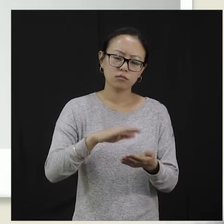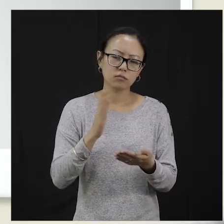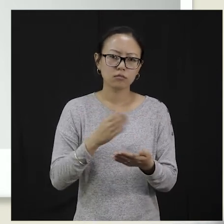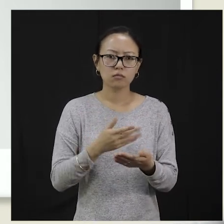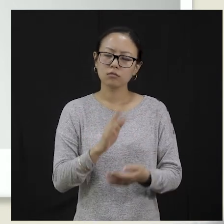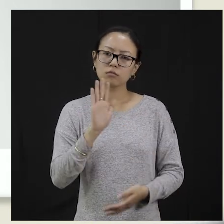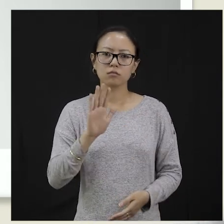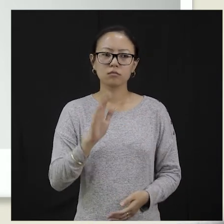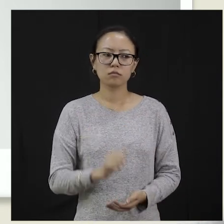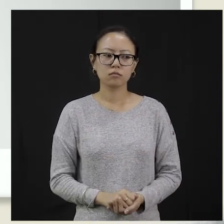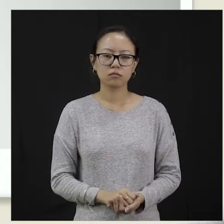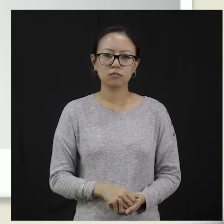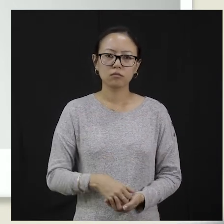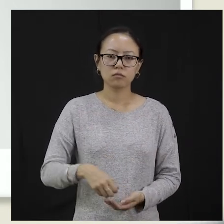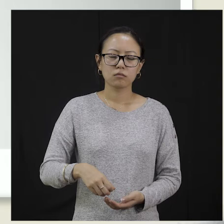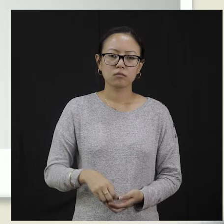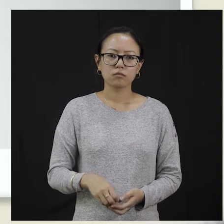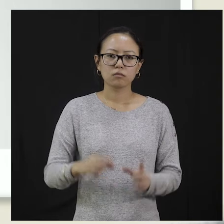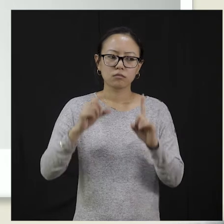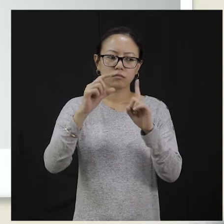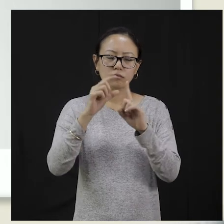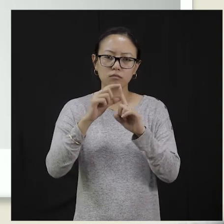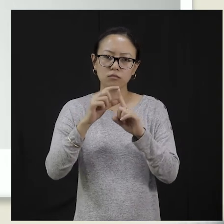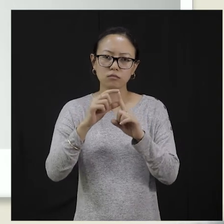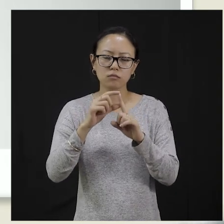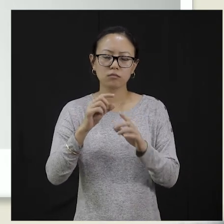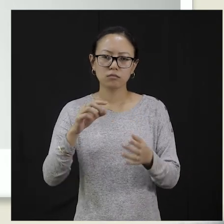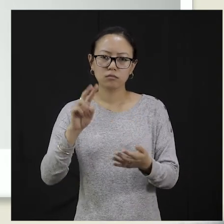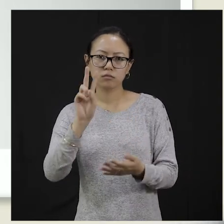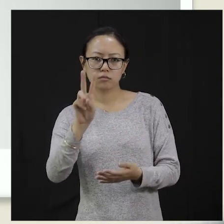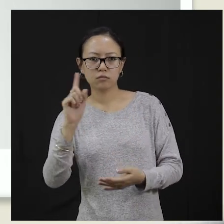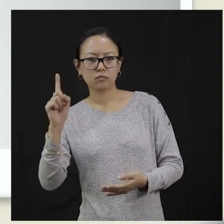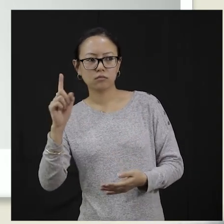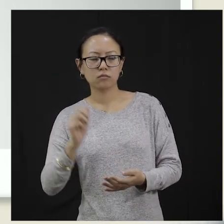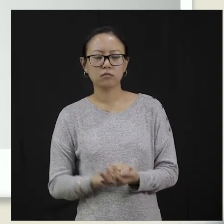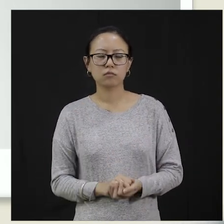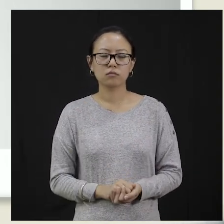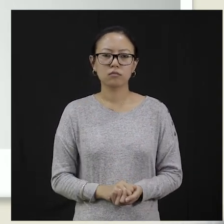the same picture. Okay. You have to color the